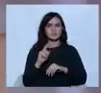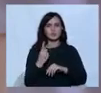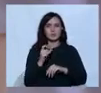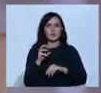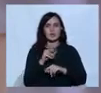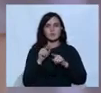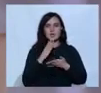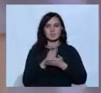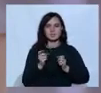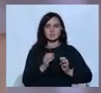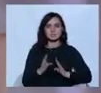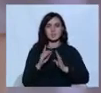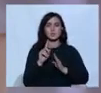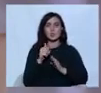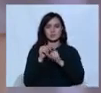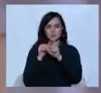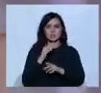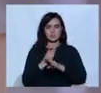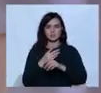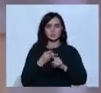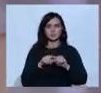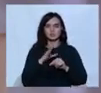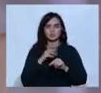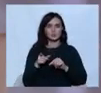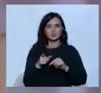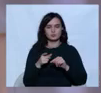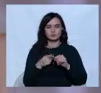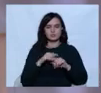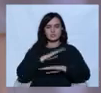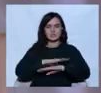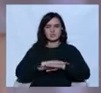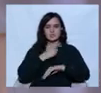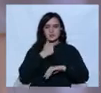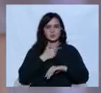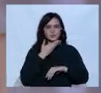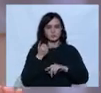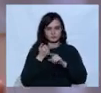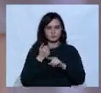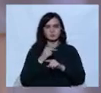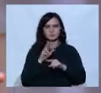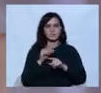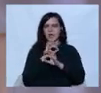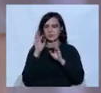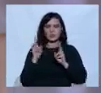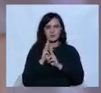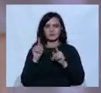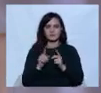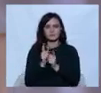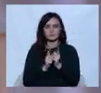too much. However, on the other side, he is a bit sympathetic as well. He has his human